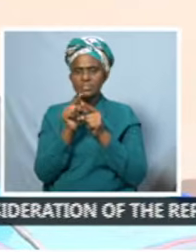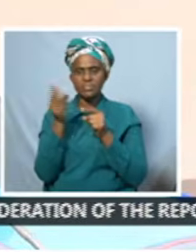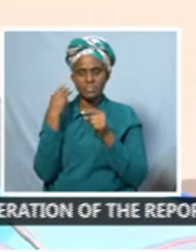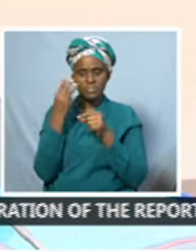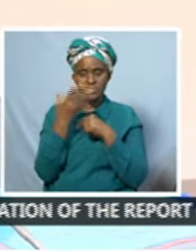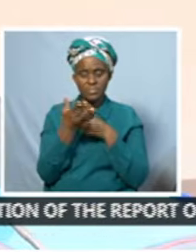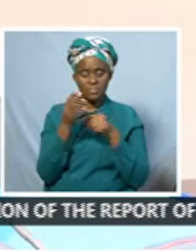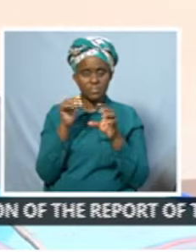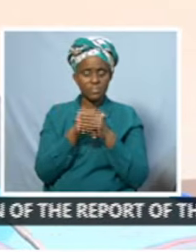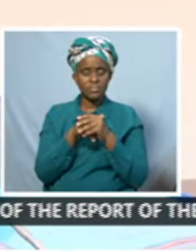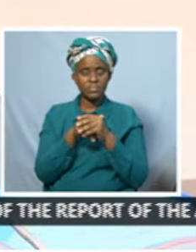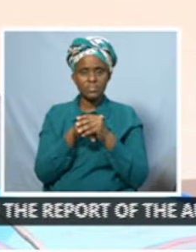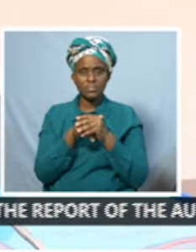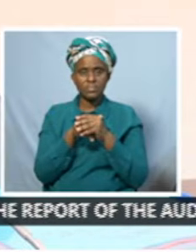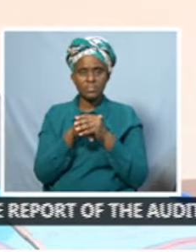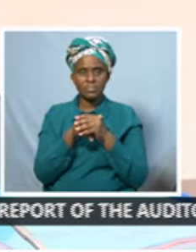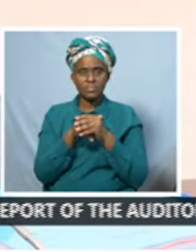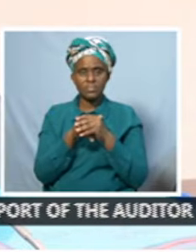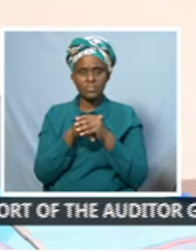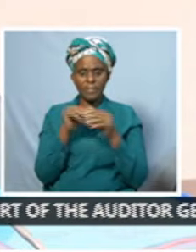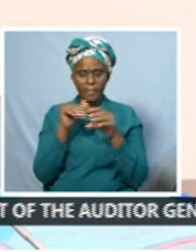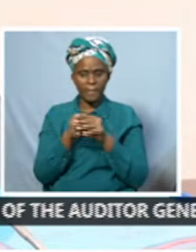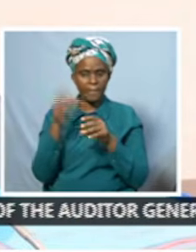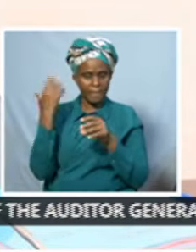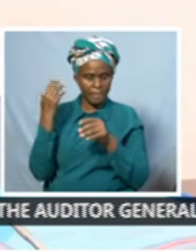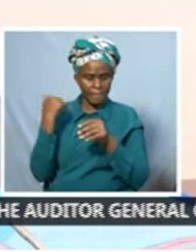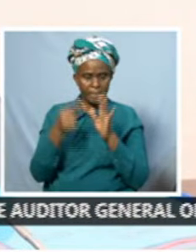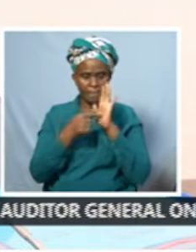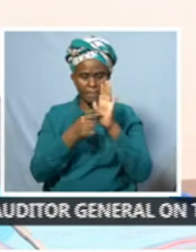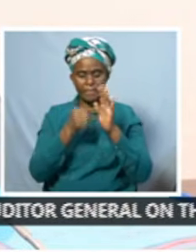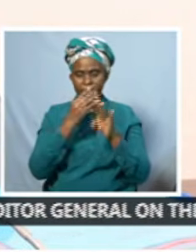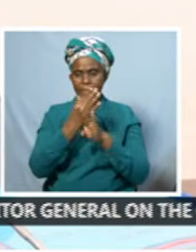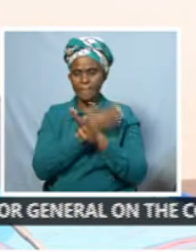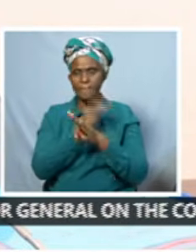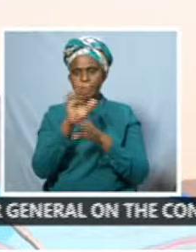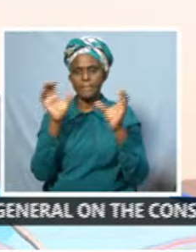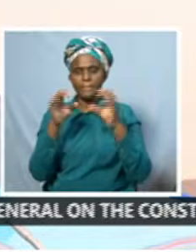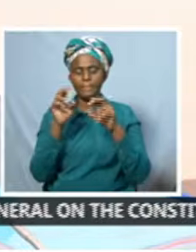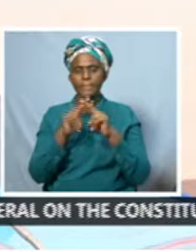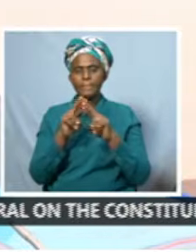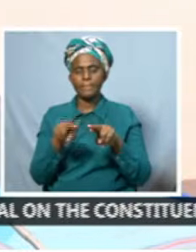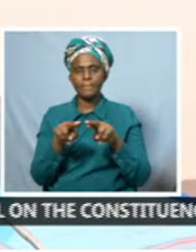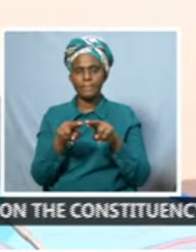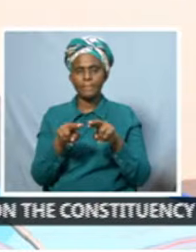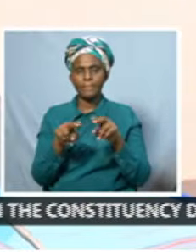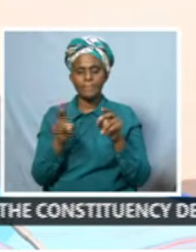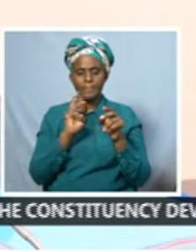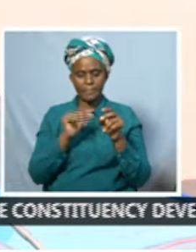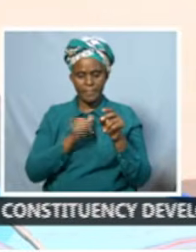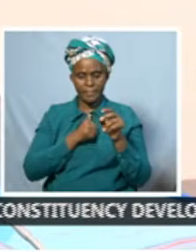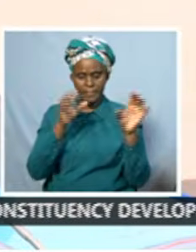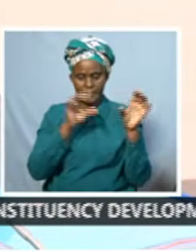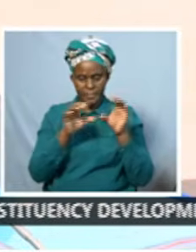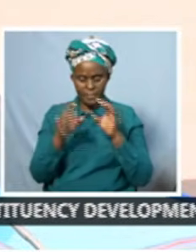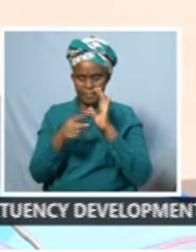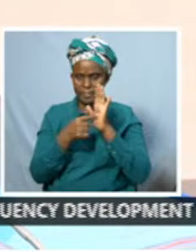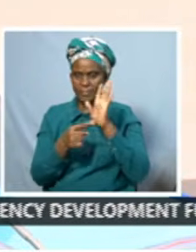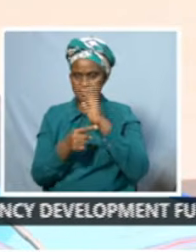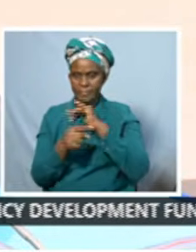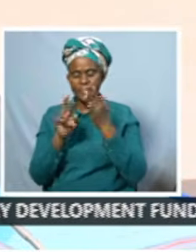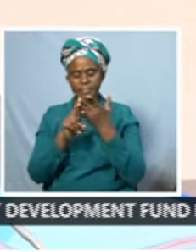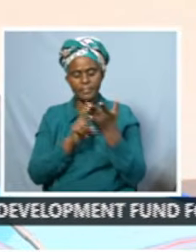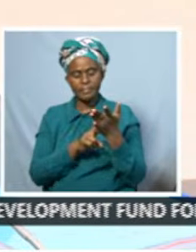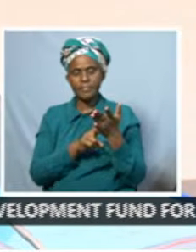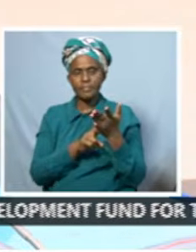there in the previous appearance before your committee, Chair, and we did show the